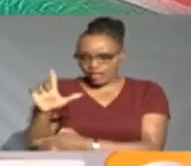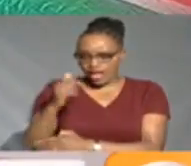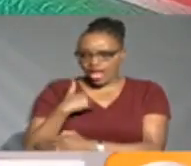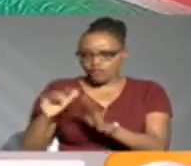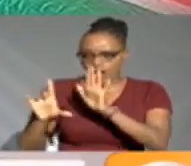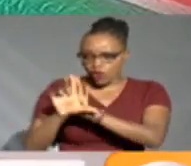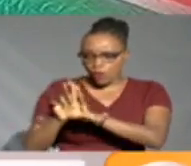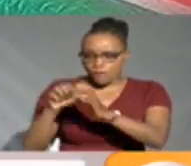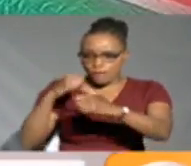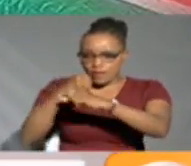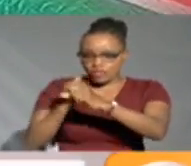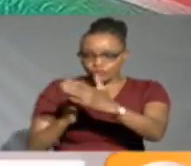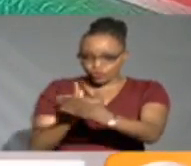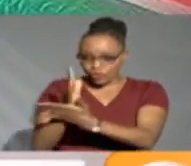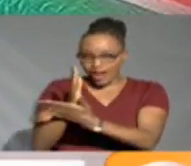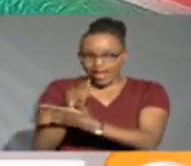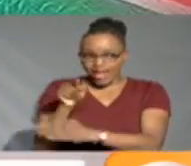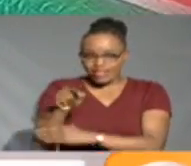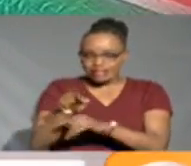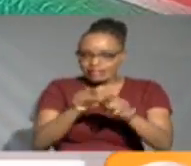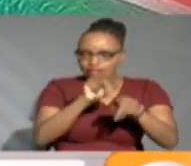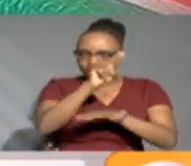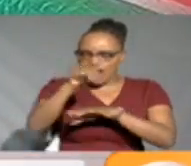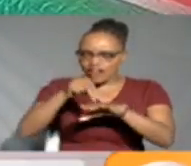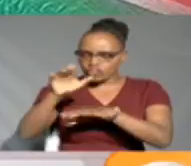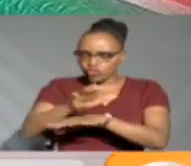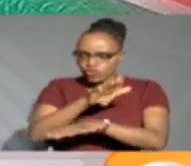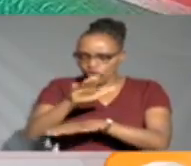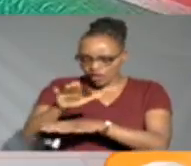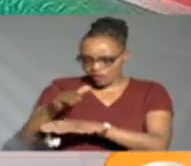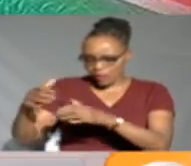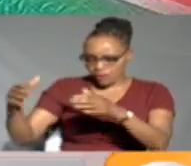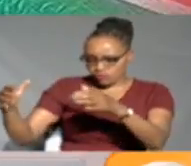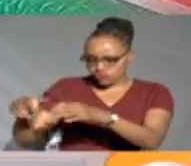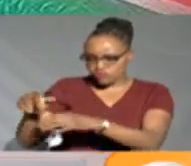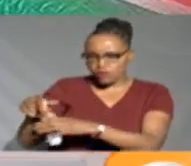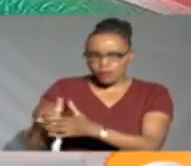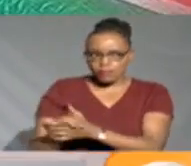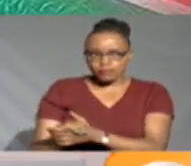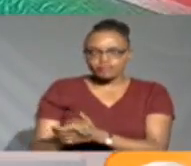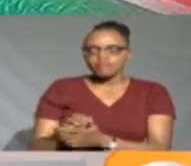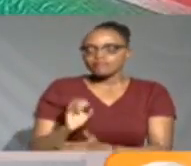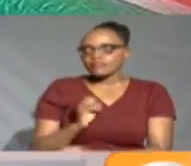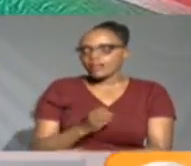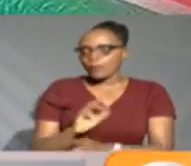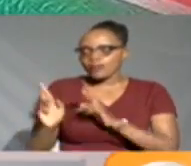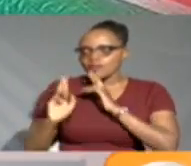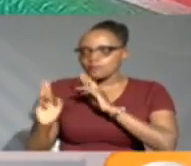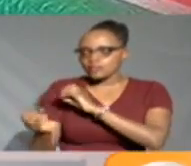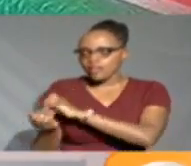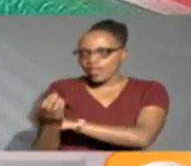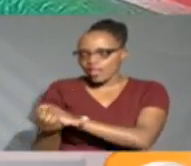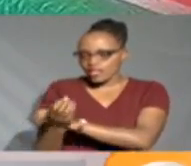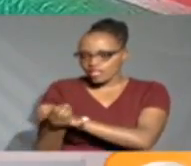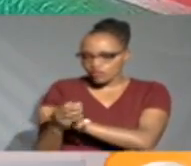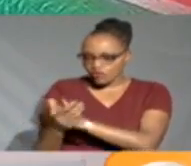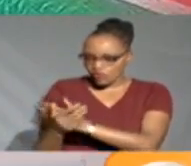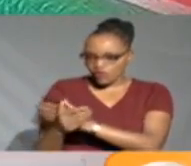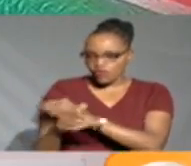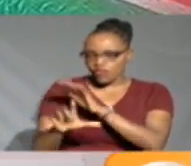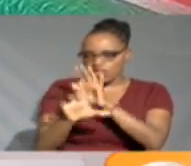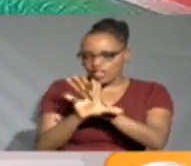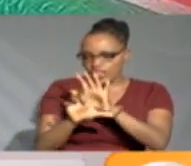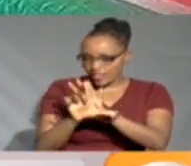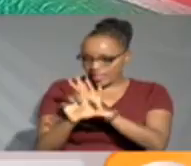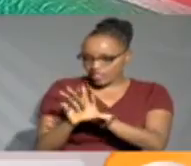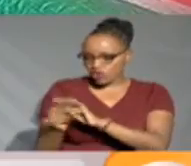making function that just like their National Assembly counterparts. And as our very own Francis Gachuri reports on the legislative